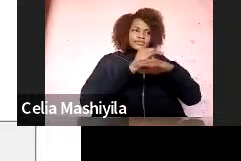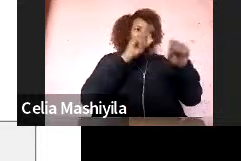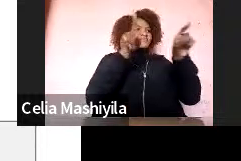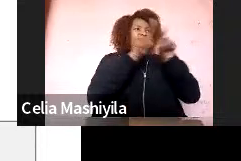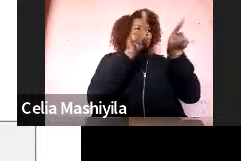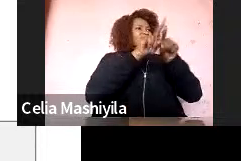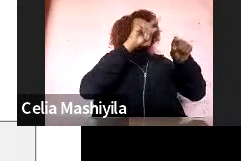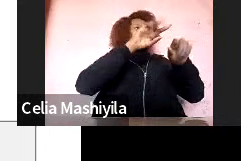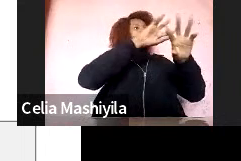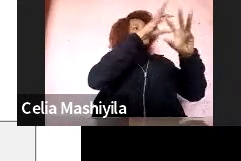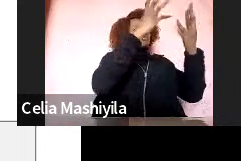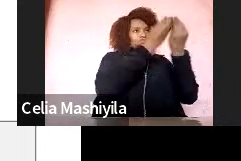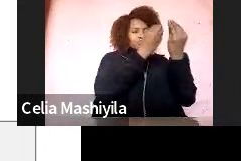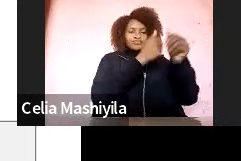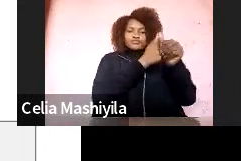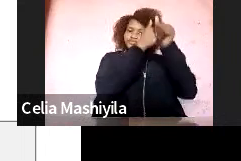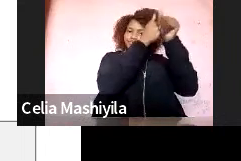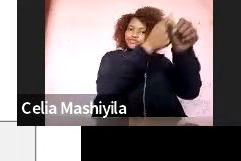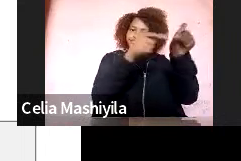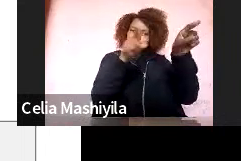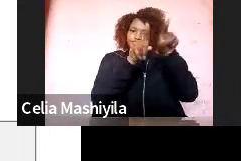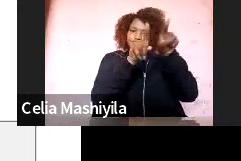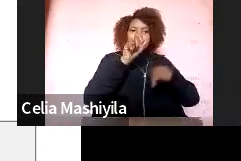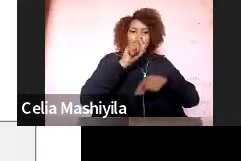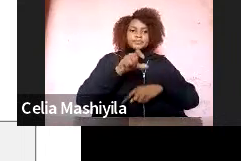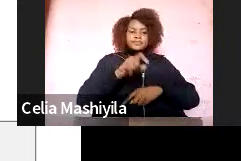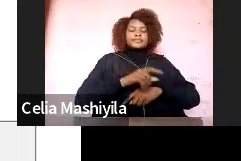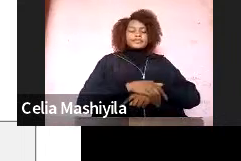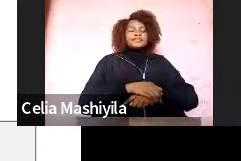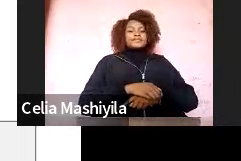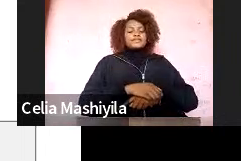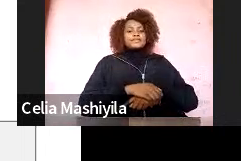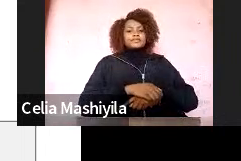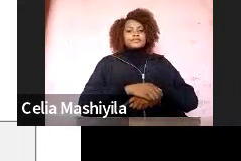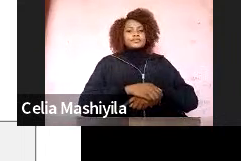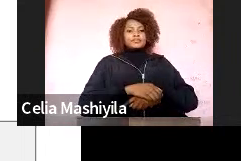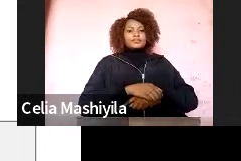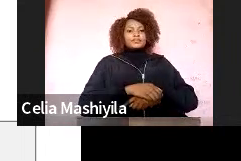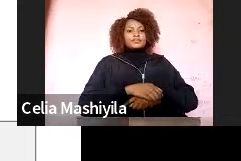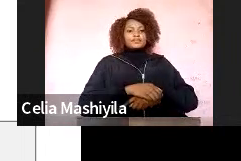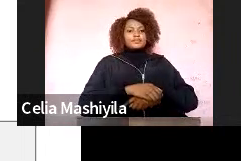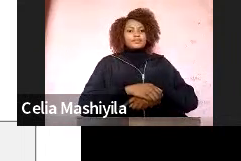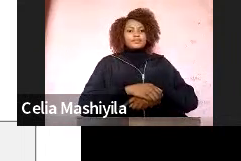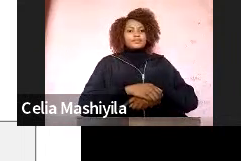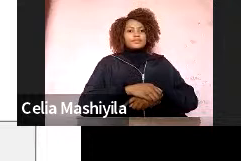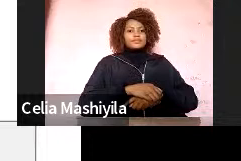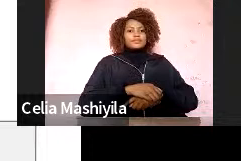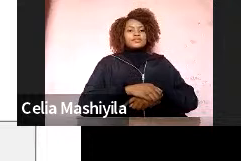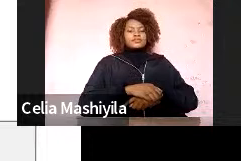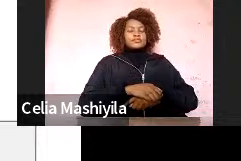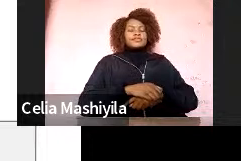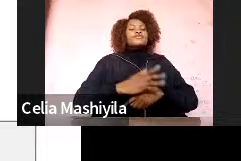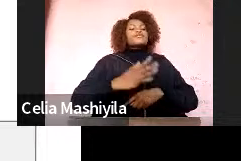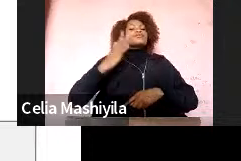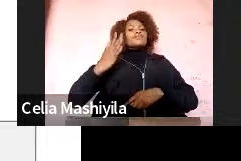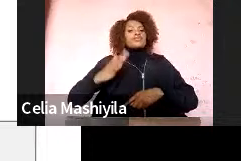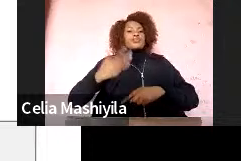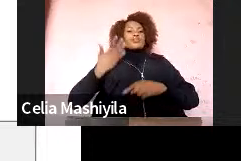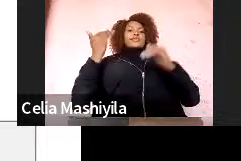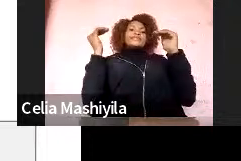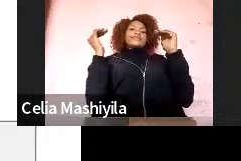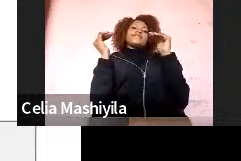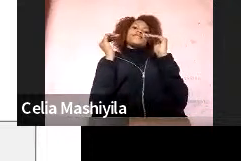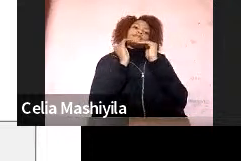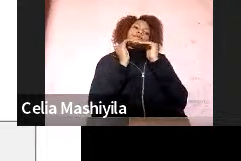recovery. But we are also saying we are seeking that there should be fairness in the process.